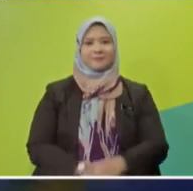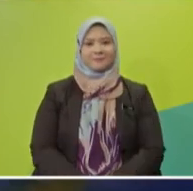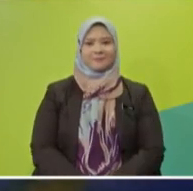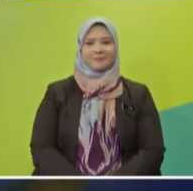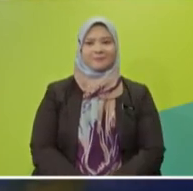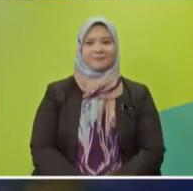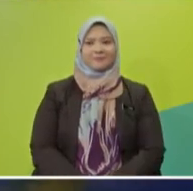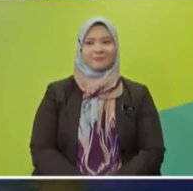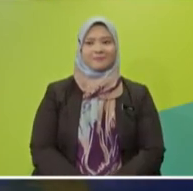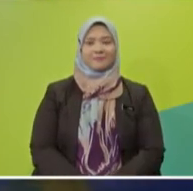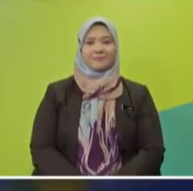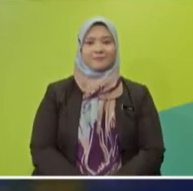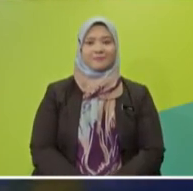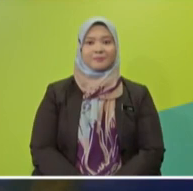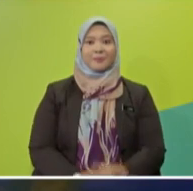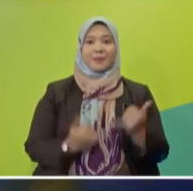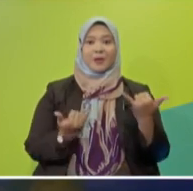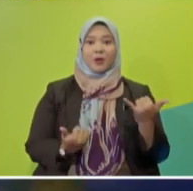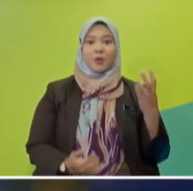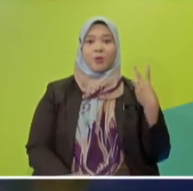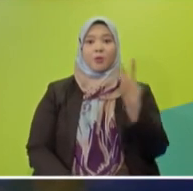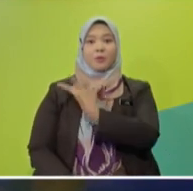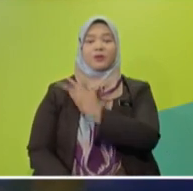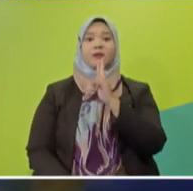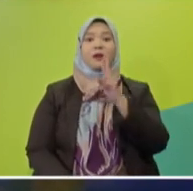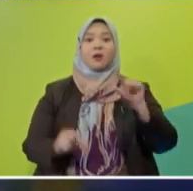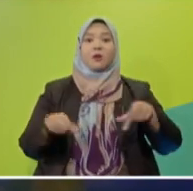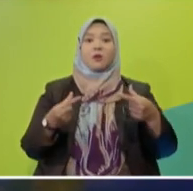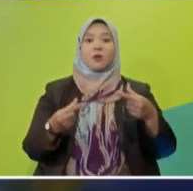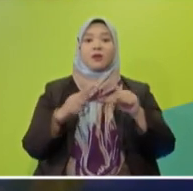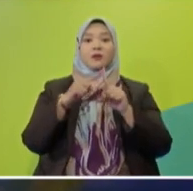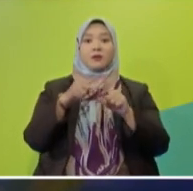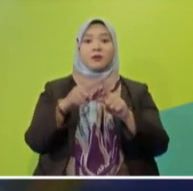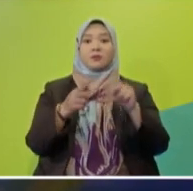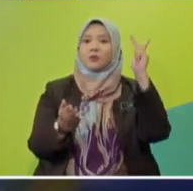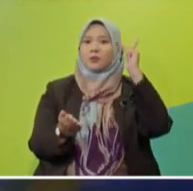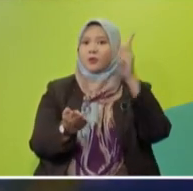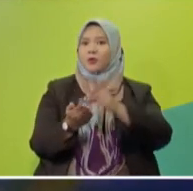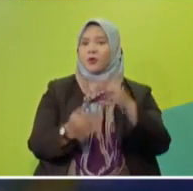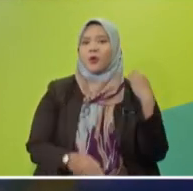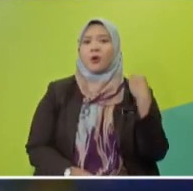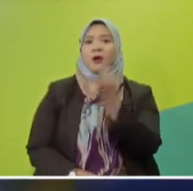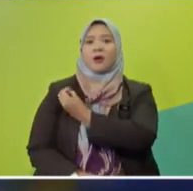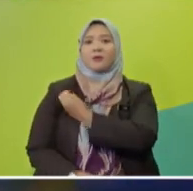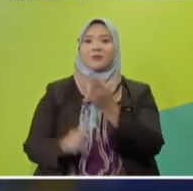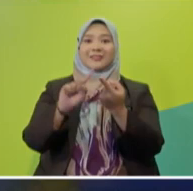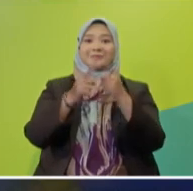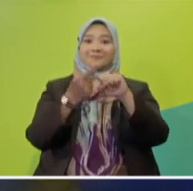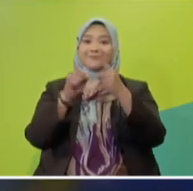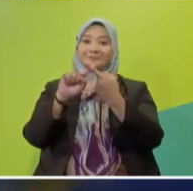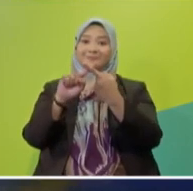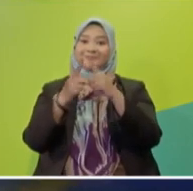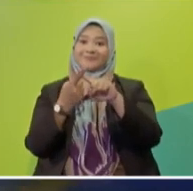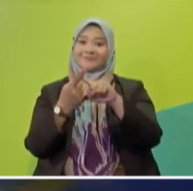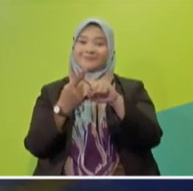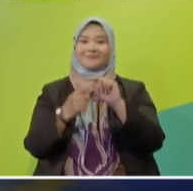so, definitely. Definitely, right? Yes. Let's say hi to my friends on Google Meets. Hi! Hi pupils! Wow, look